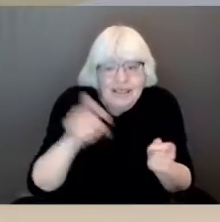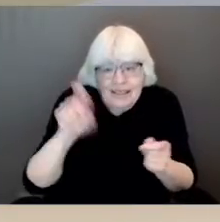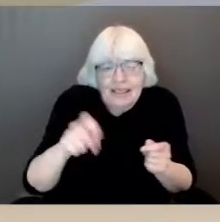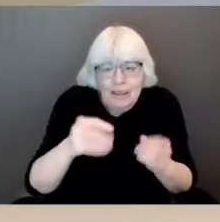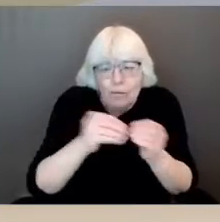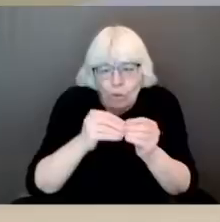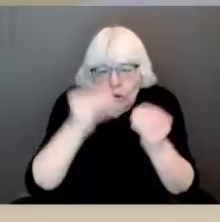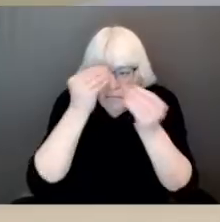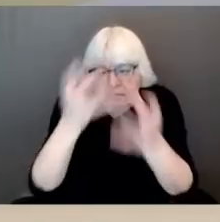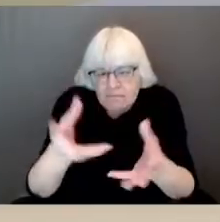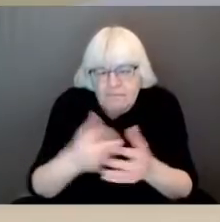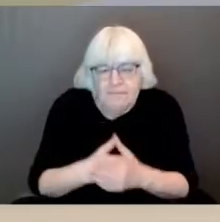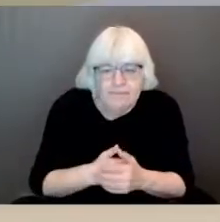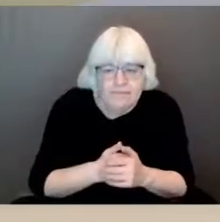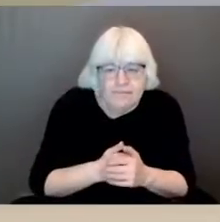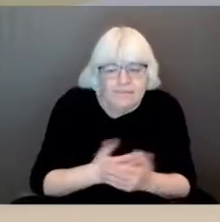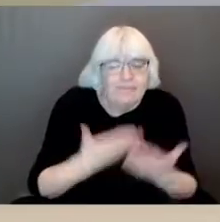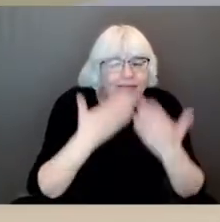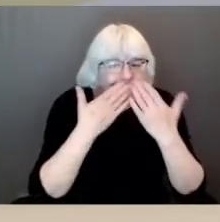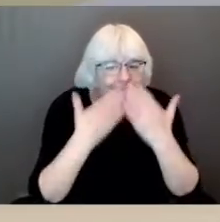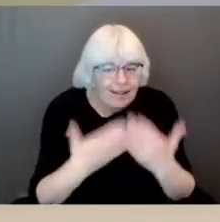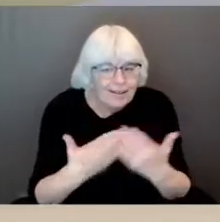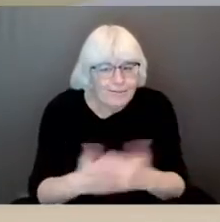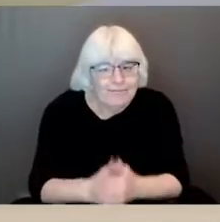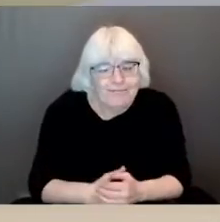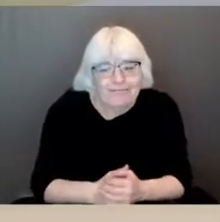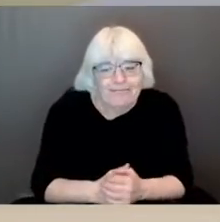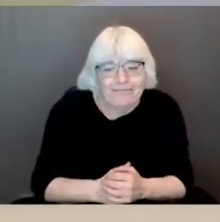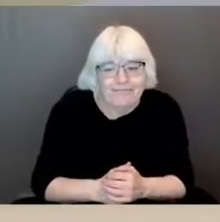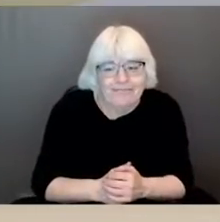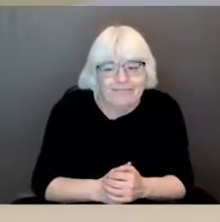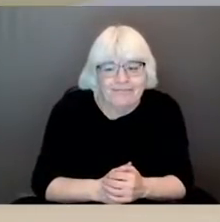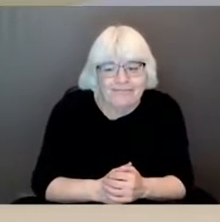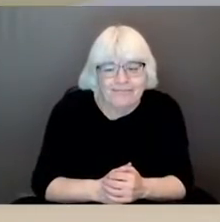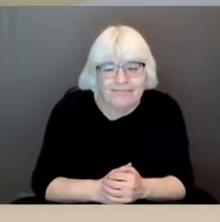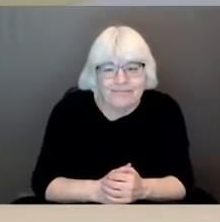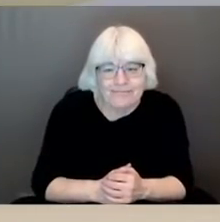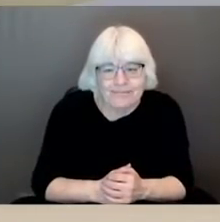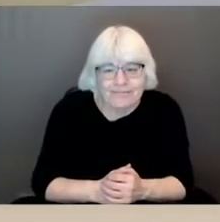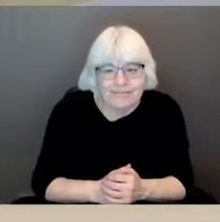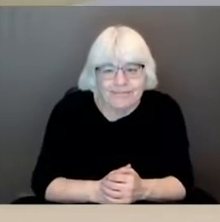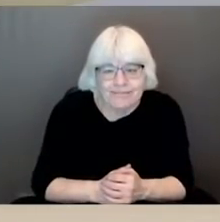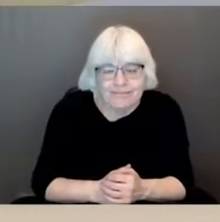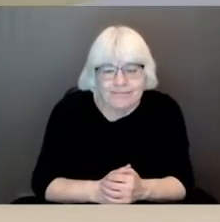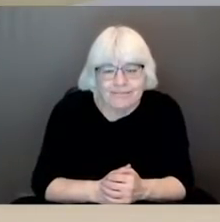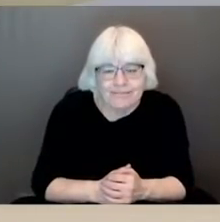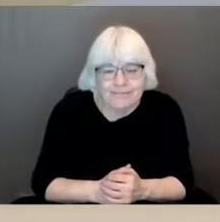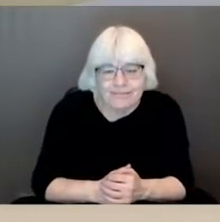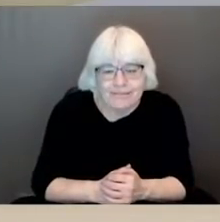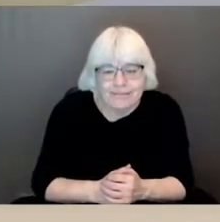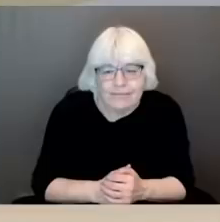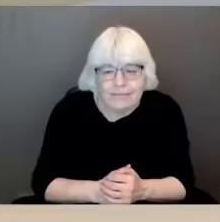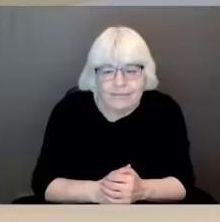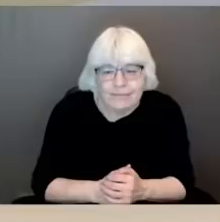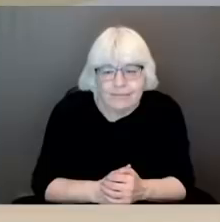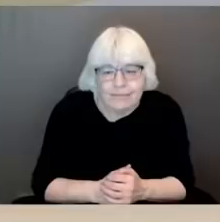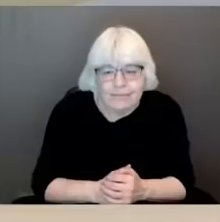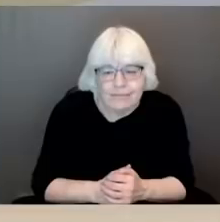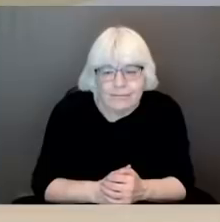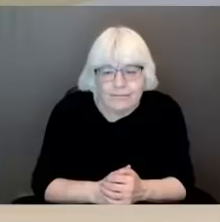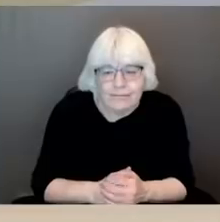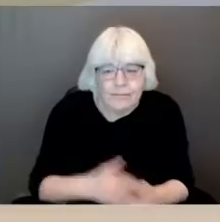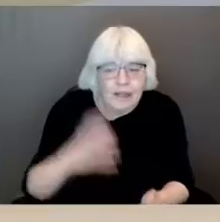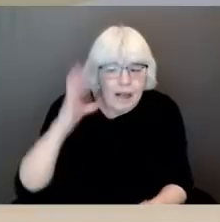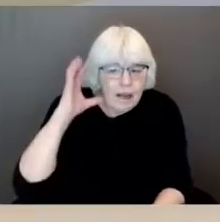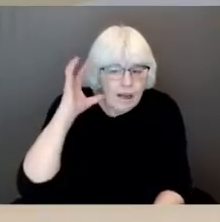Okay, thank you so much. You're welcome. Thank you, Brittany. Gabrielle Drummond, Radio Canada. Good afternoon to you both.